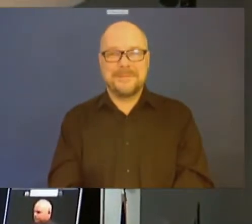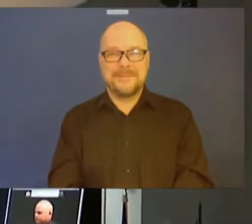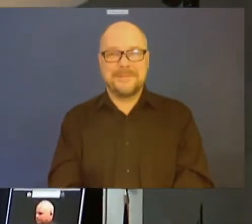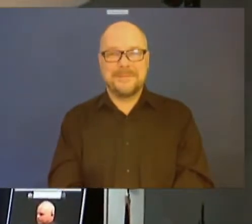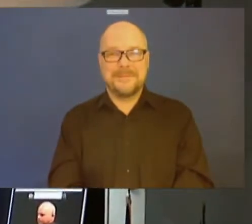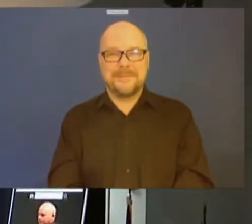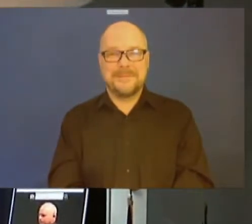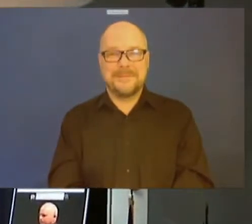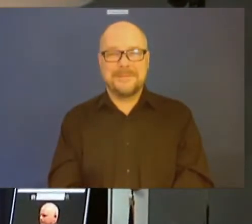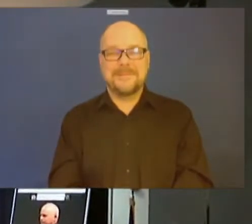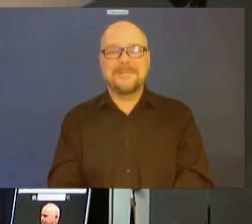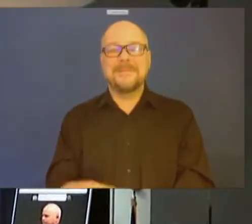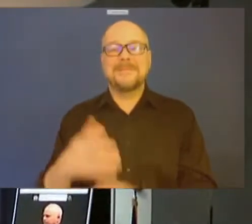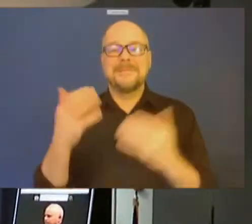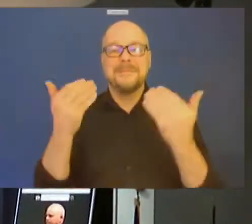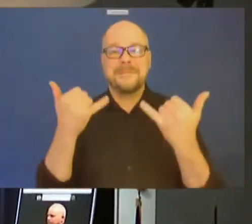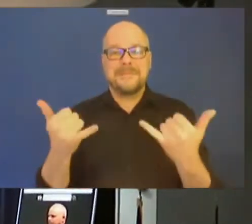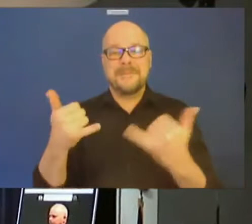Hung Fan.